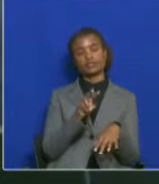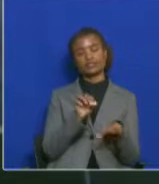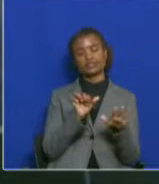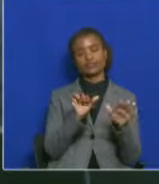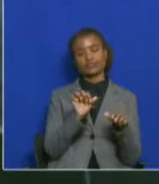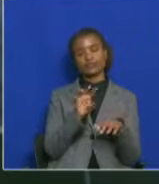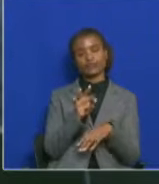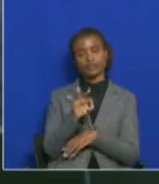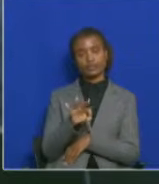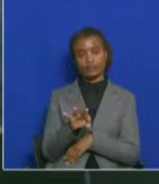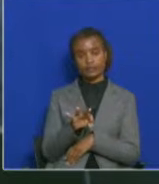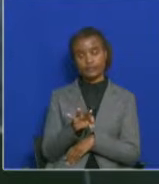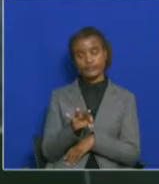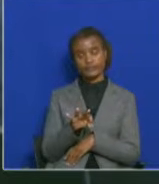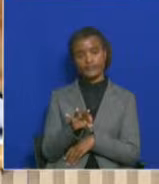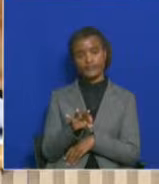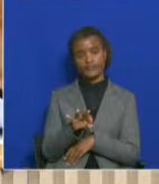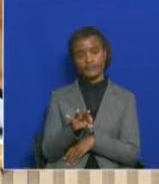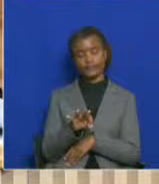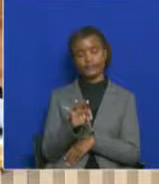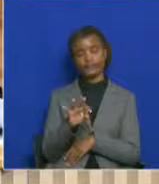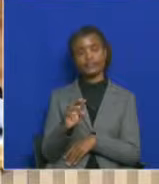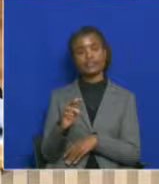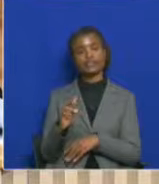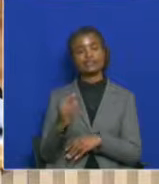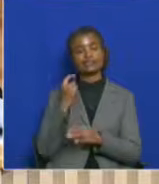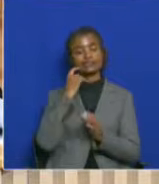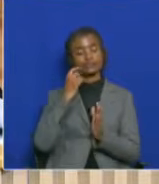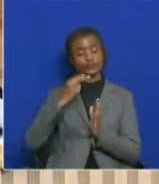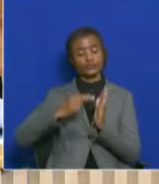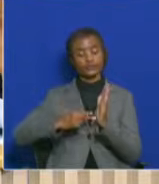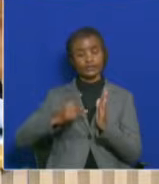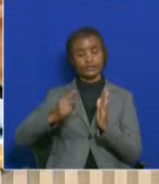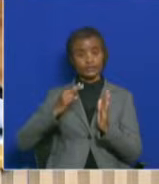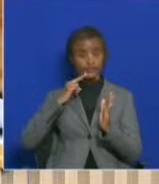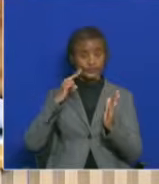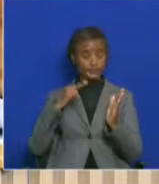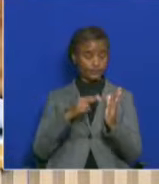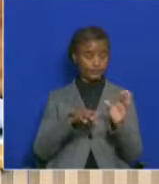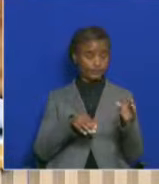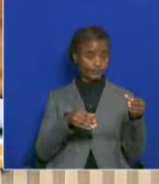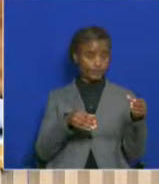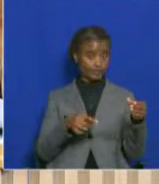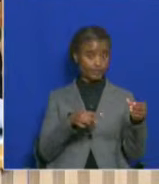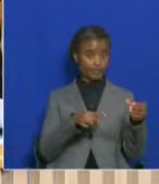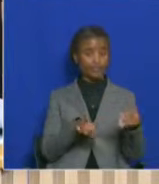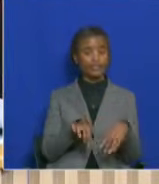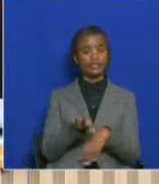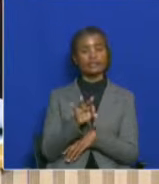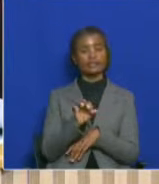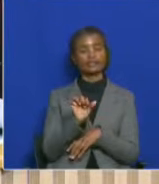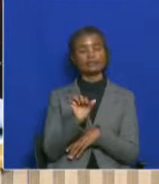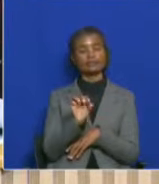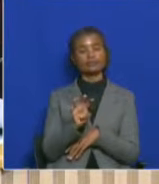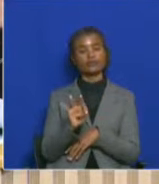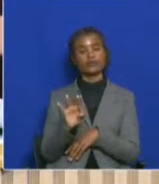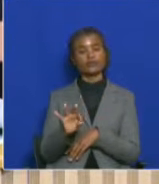it, I referred you to this bundle, but we can go with 6343 because that's the same on all of our